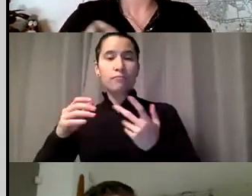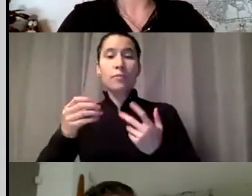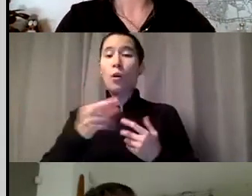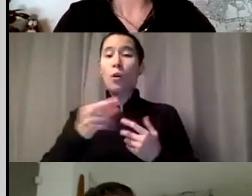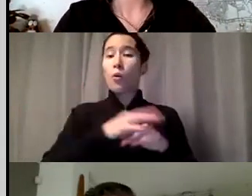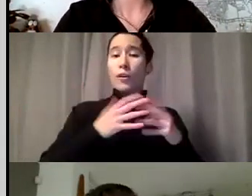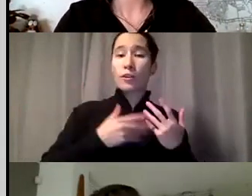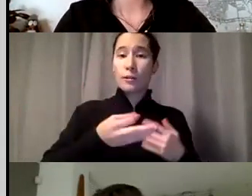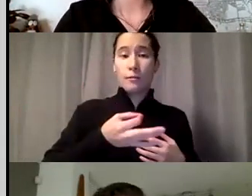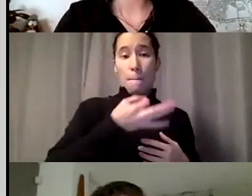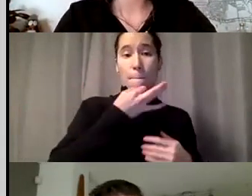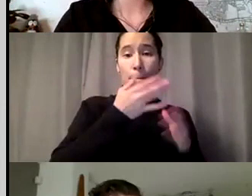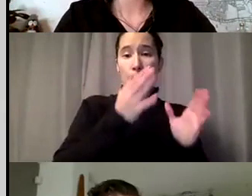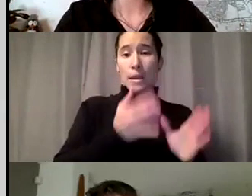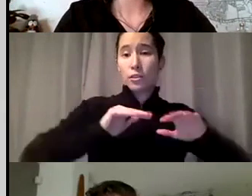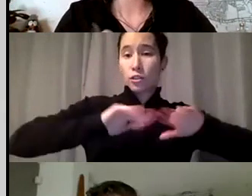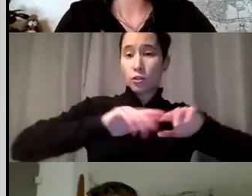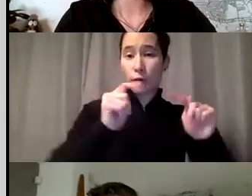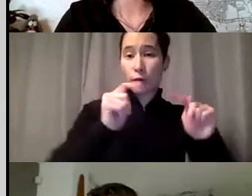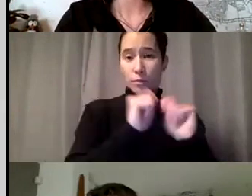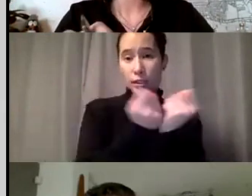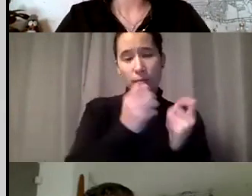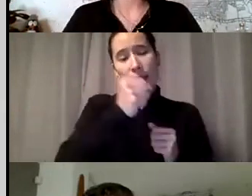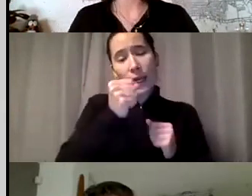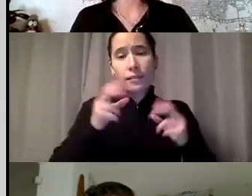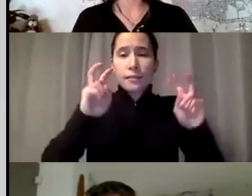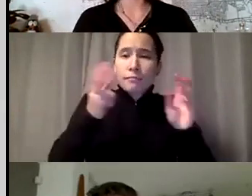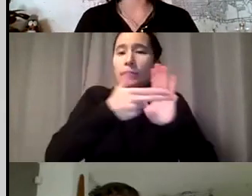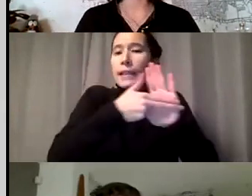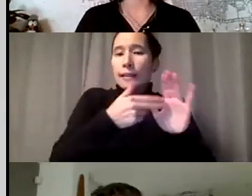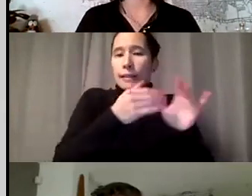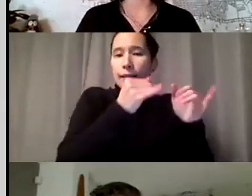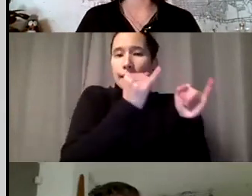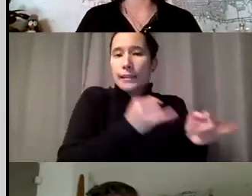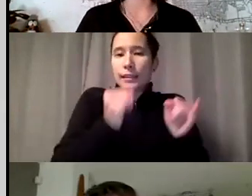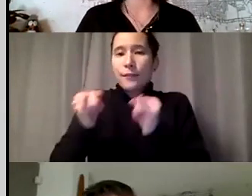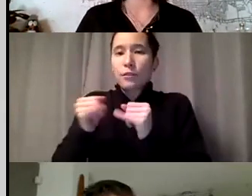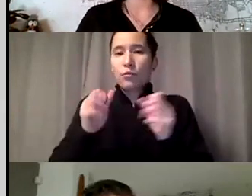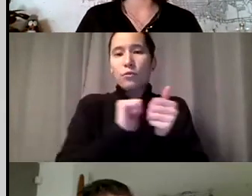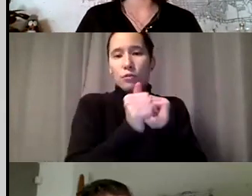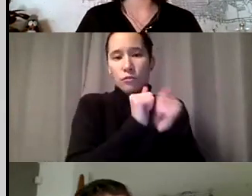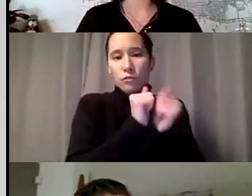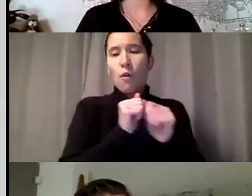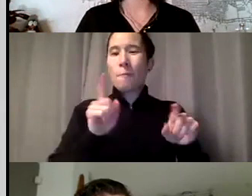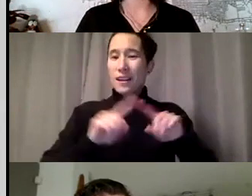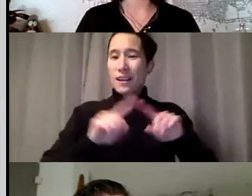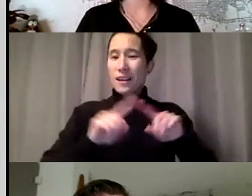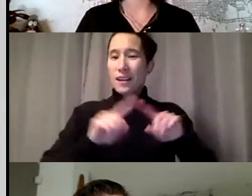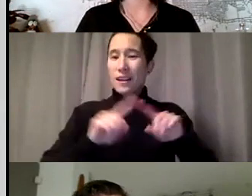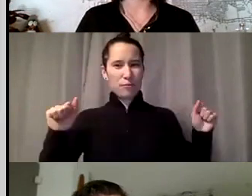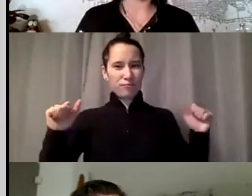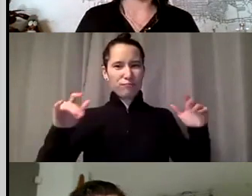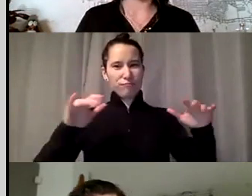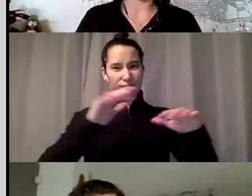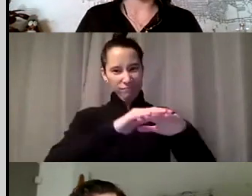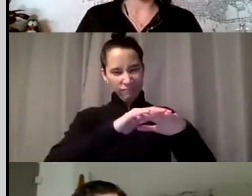you are an individual sport, but it is still about coming together as a group. That is to be